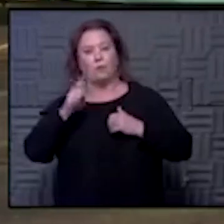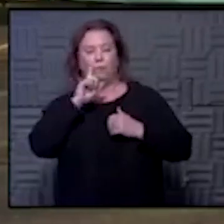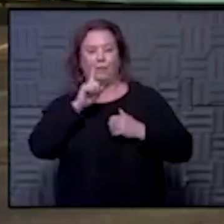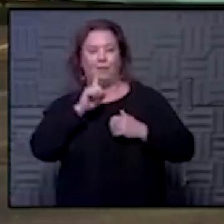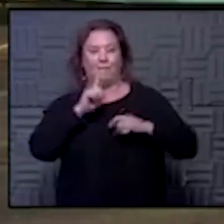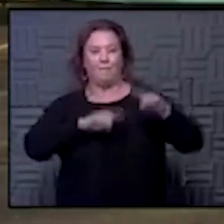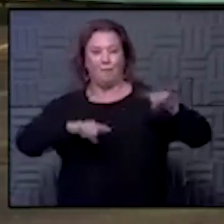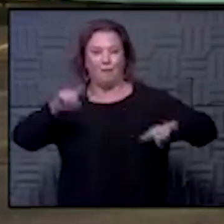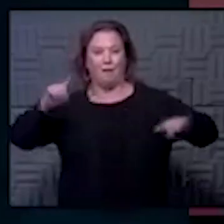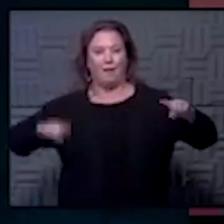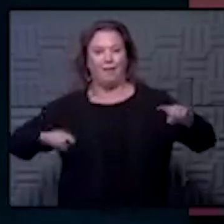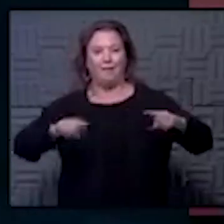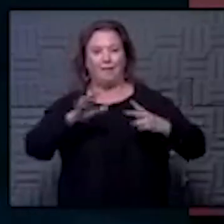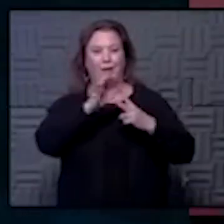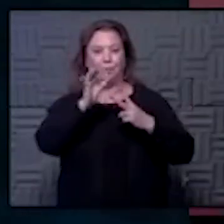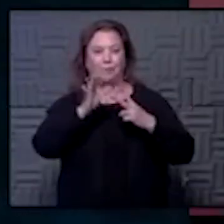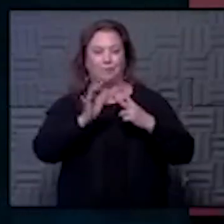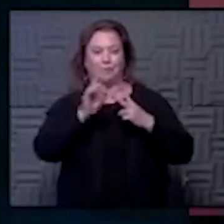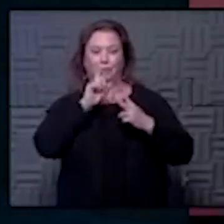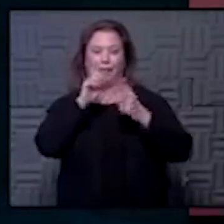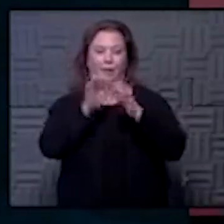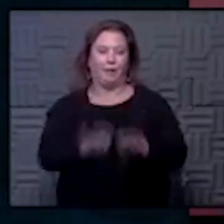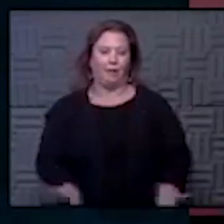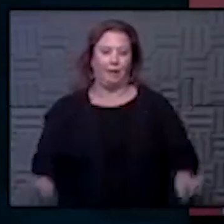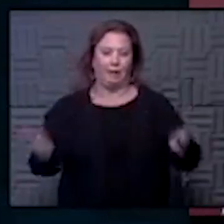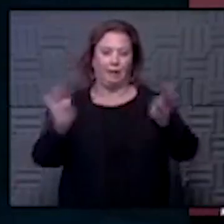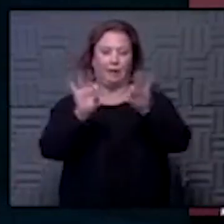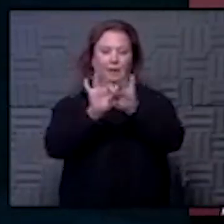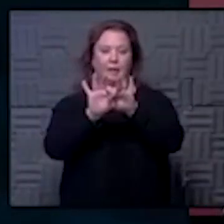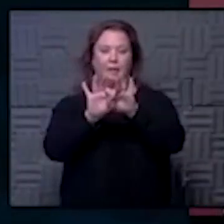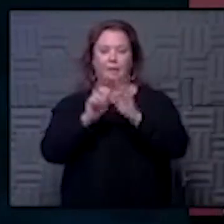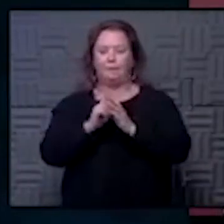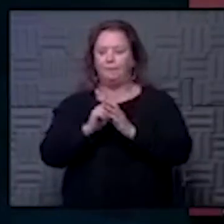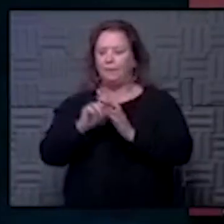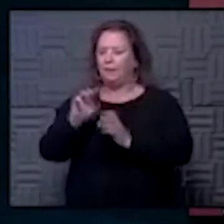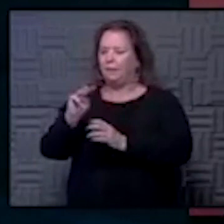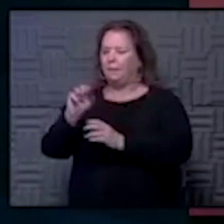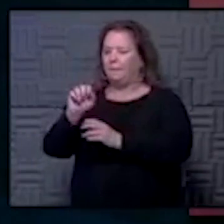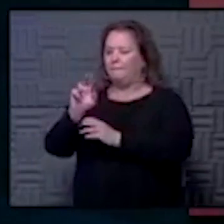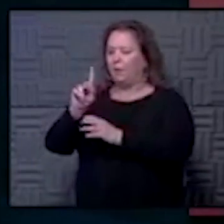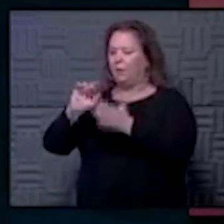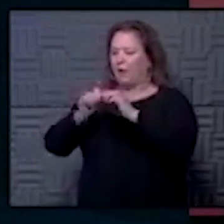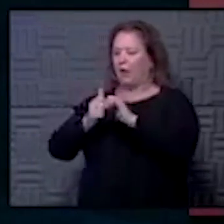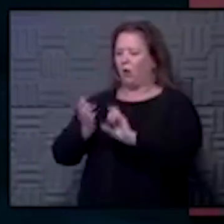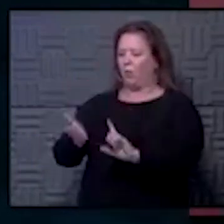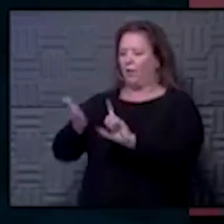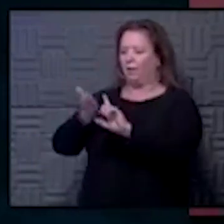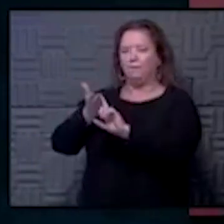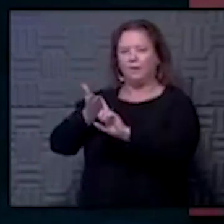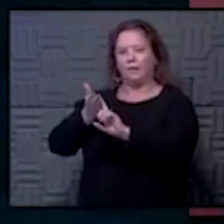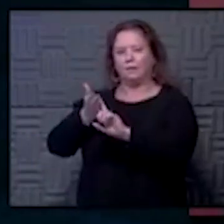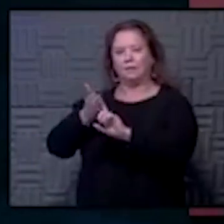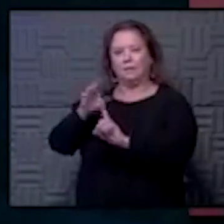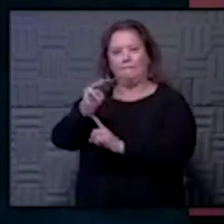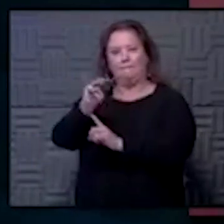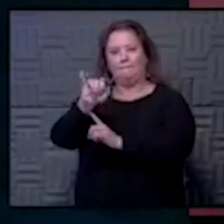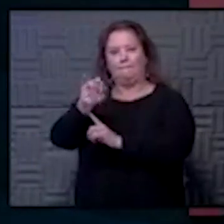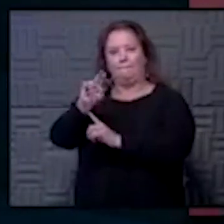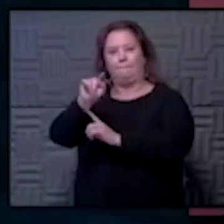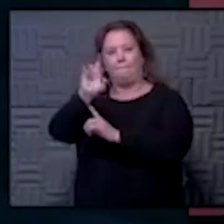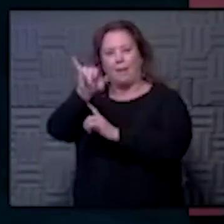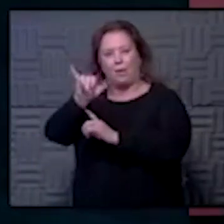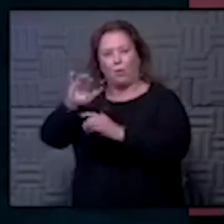the key. You bet. Mark, how do we get into minority communities? How do we convince people that we're not here? This isn't an